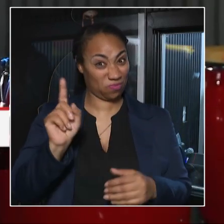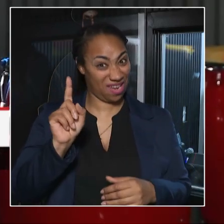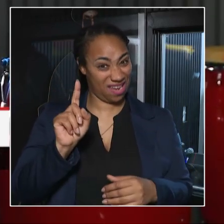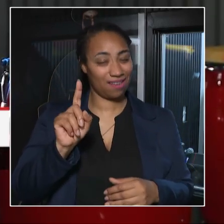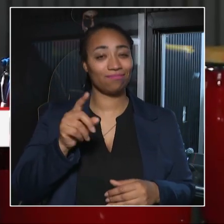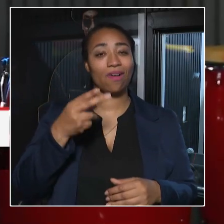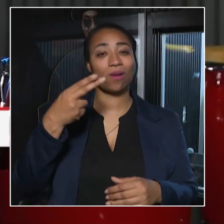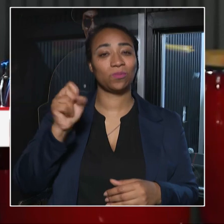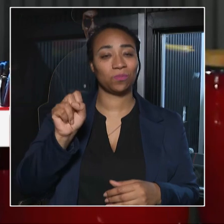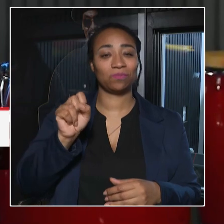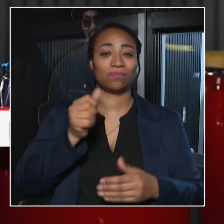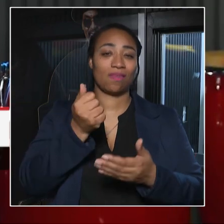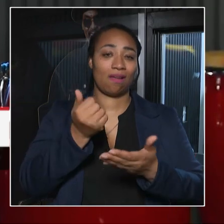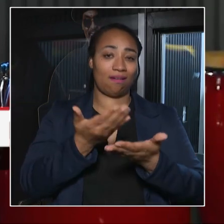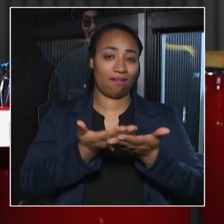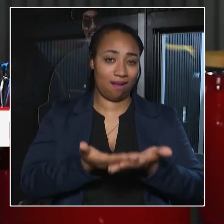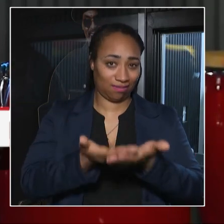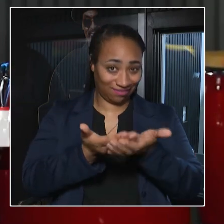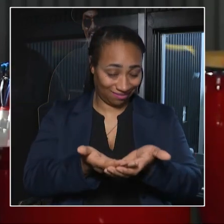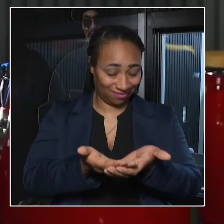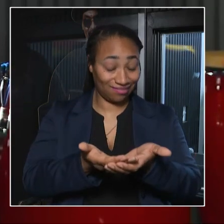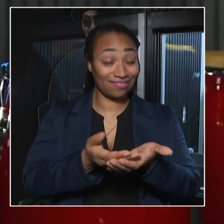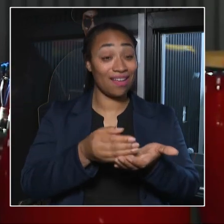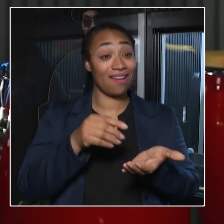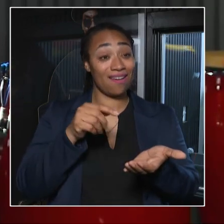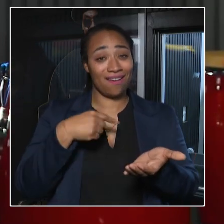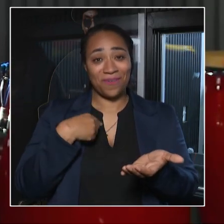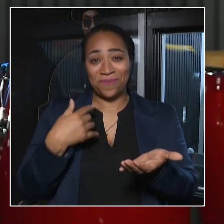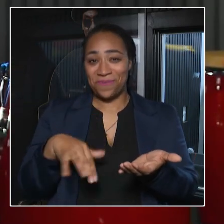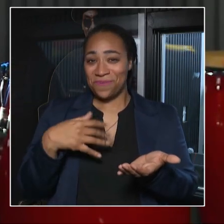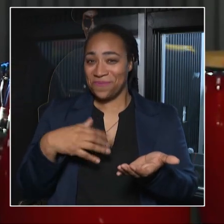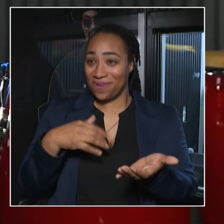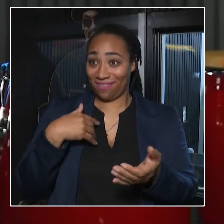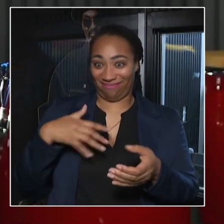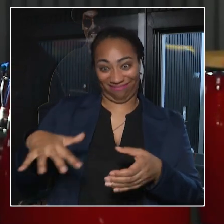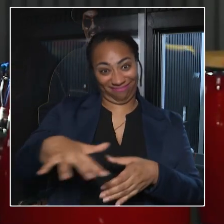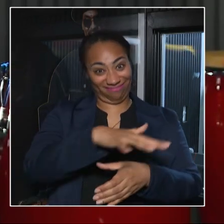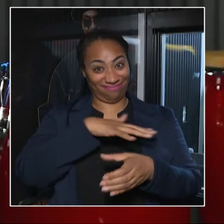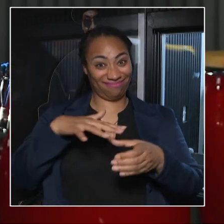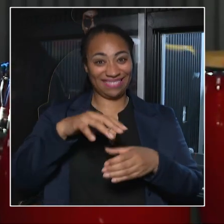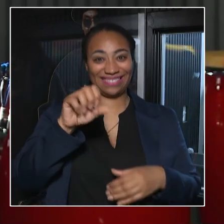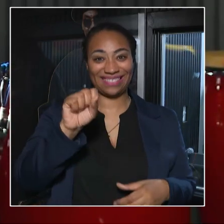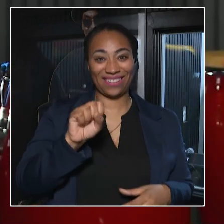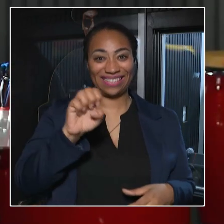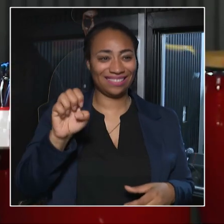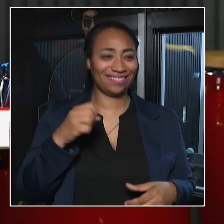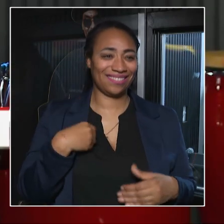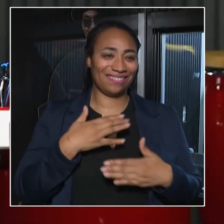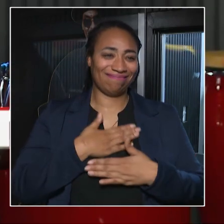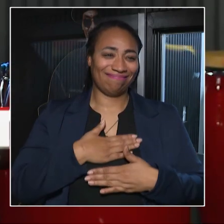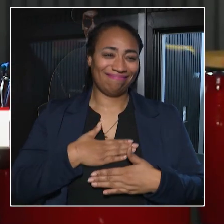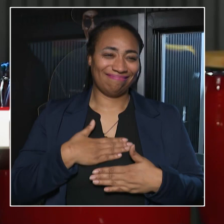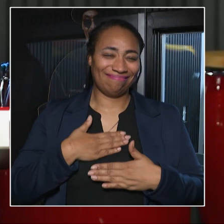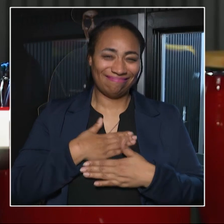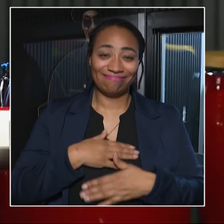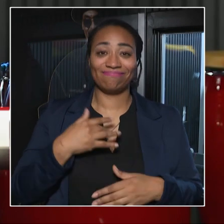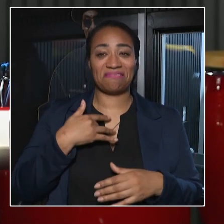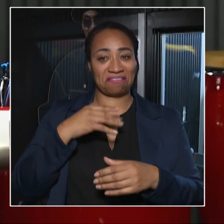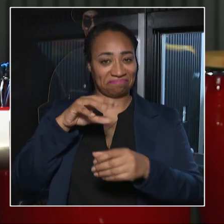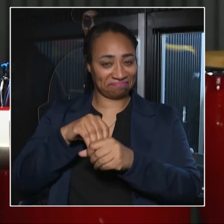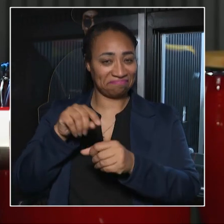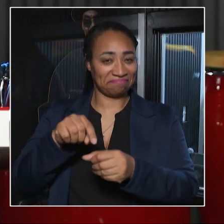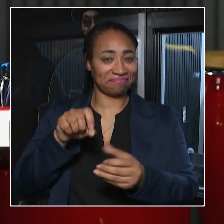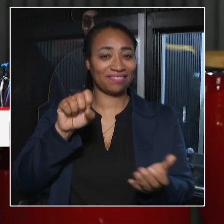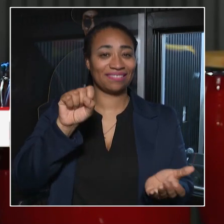The Pride of Southeast, the House of the Southeast Cub. I serve as the Student of Government Association President and was